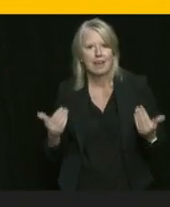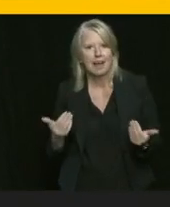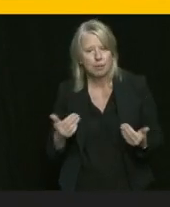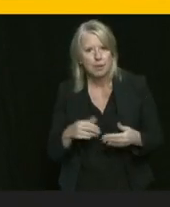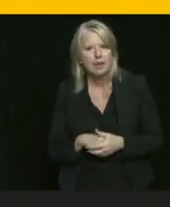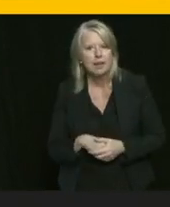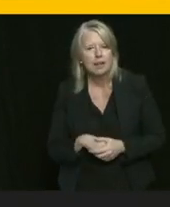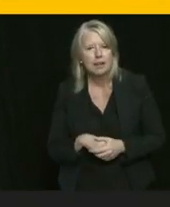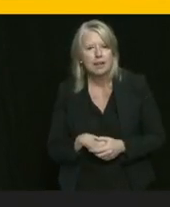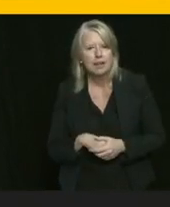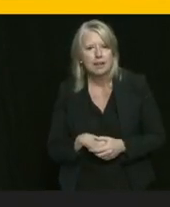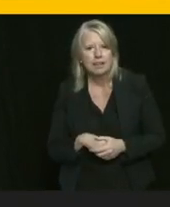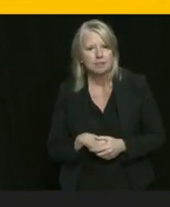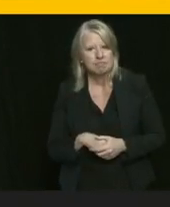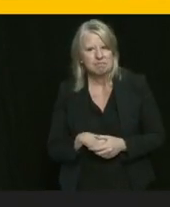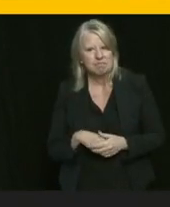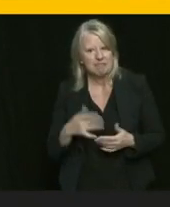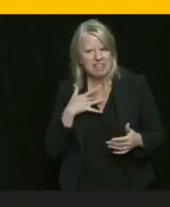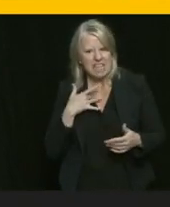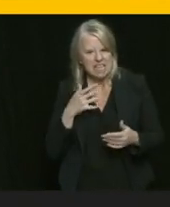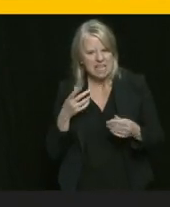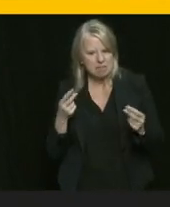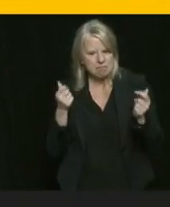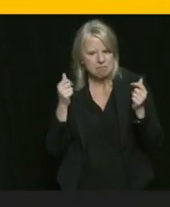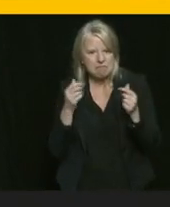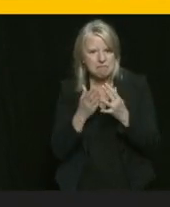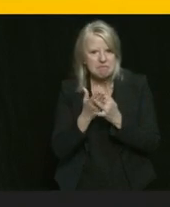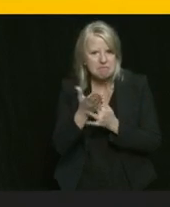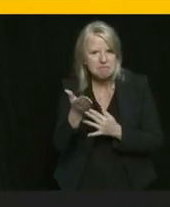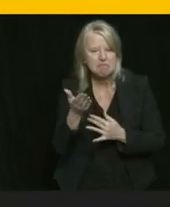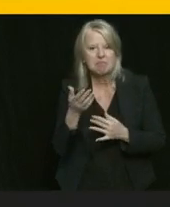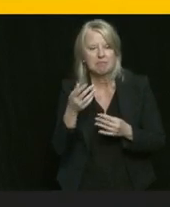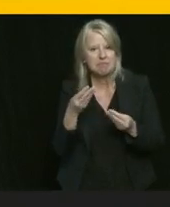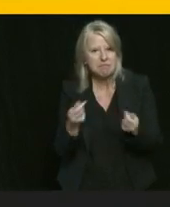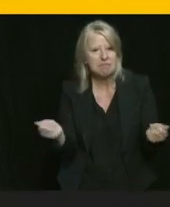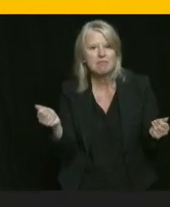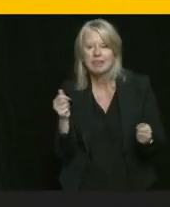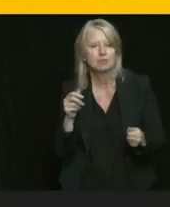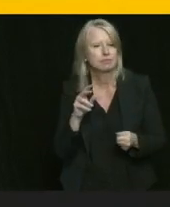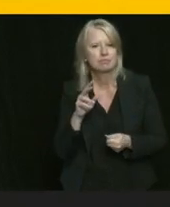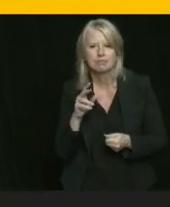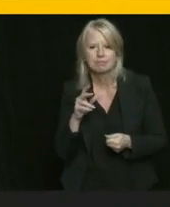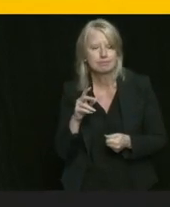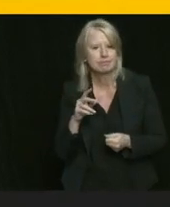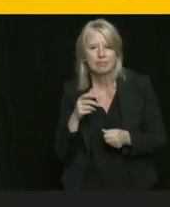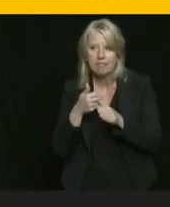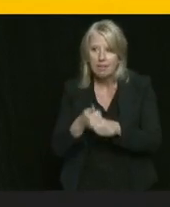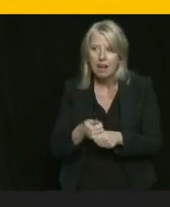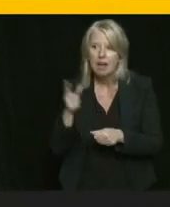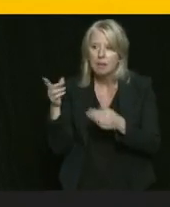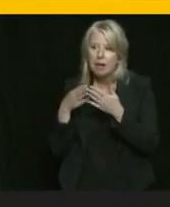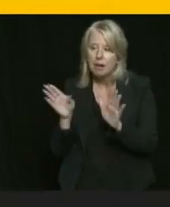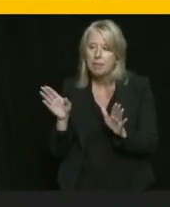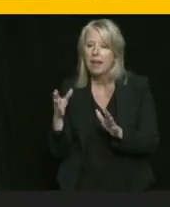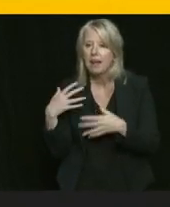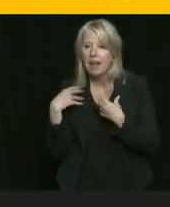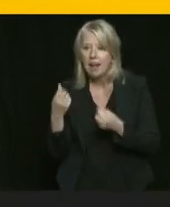won't get through this crisis by only relying on public health or government